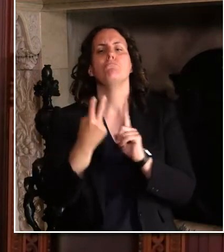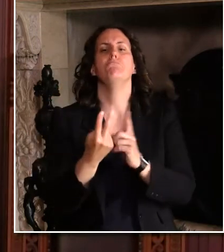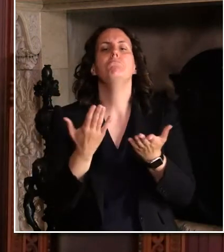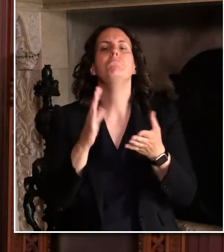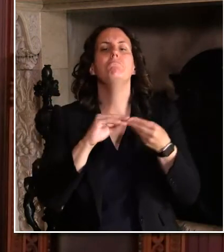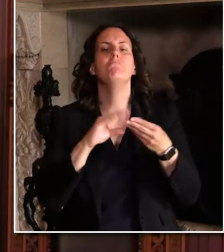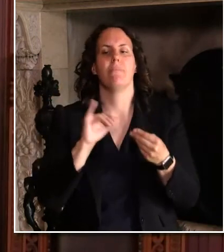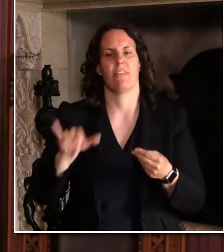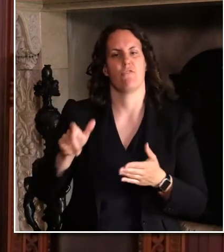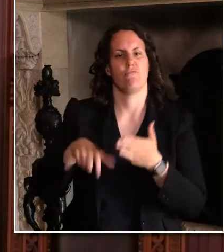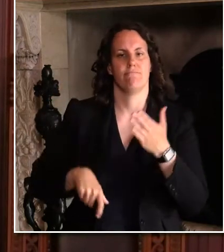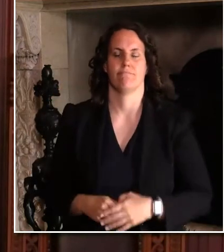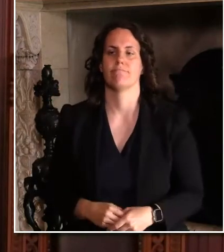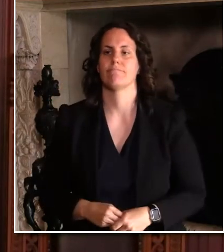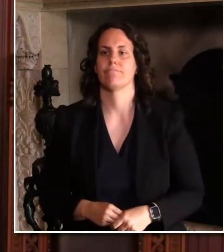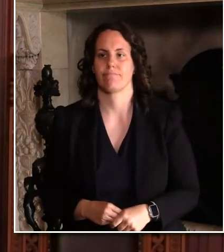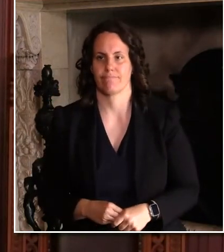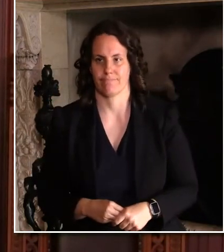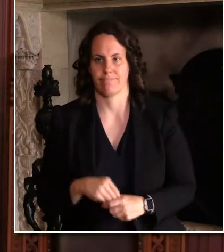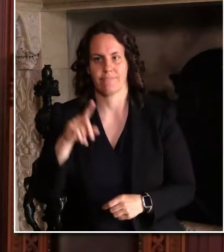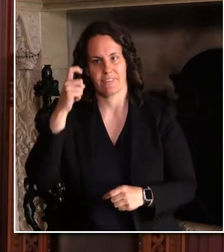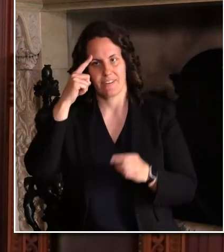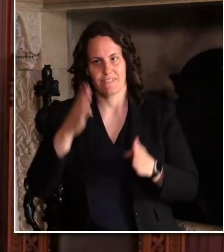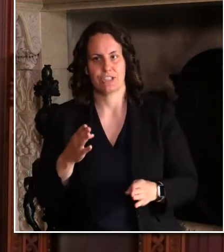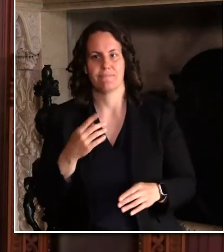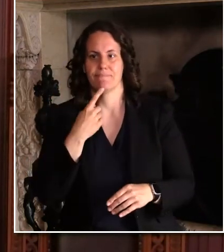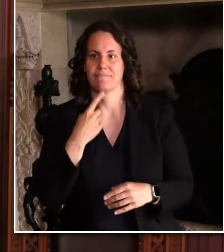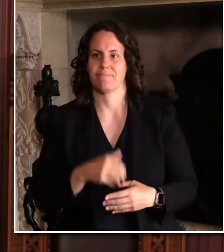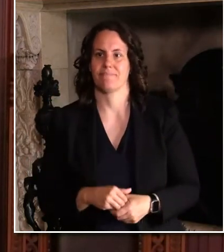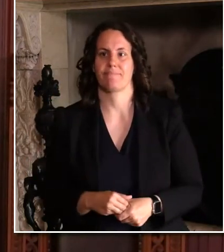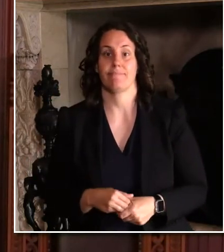out. The CARES funding